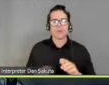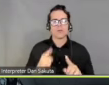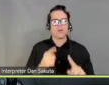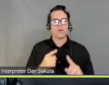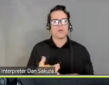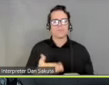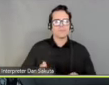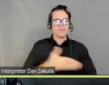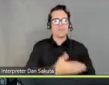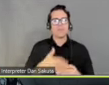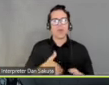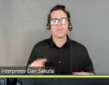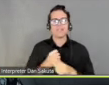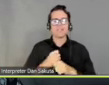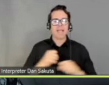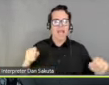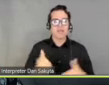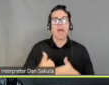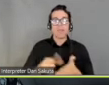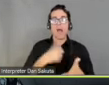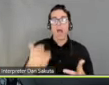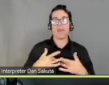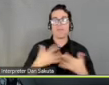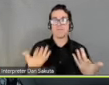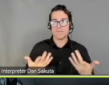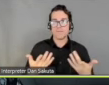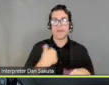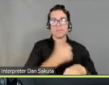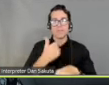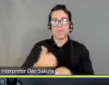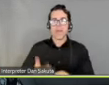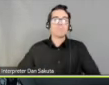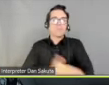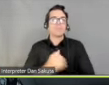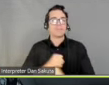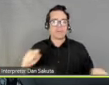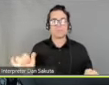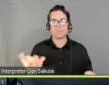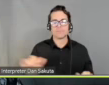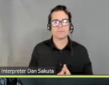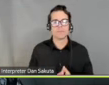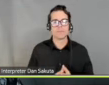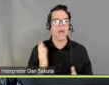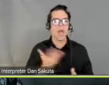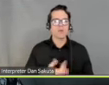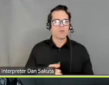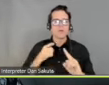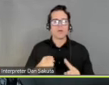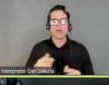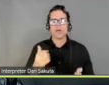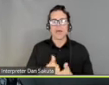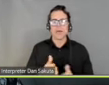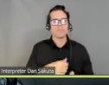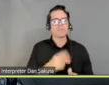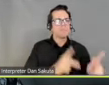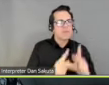prevent other events being done that perhaps aren't being done safely. So the goals in all of this is to give people agency